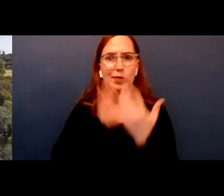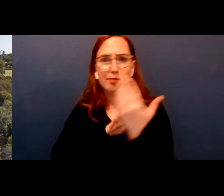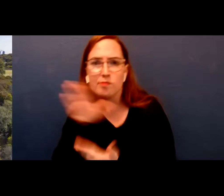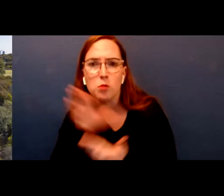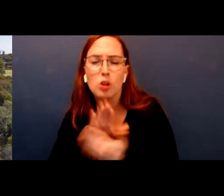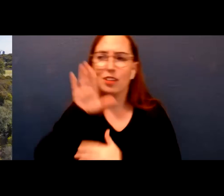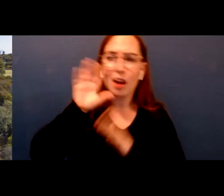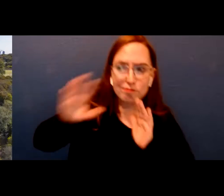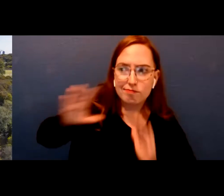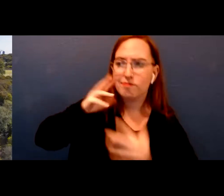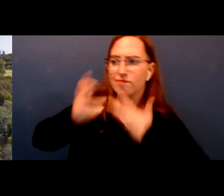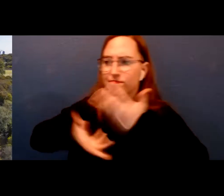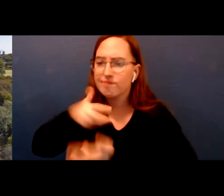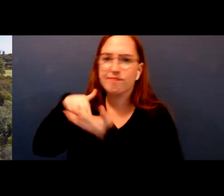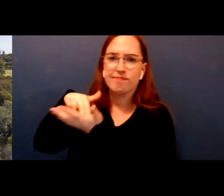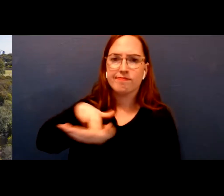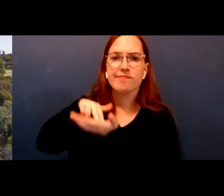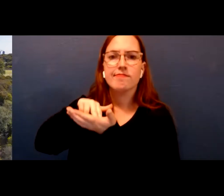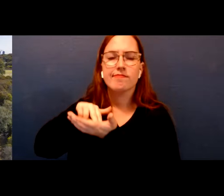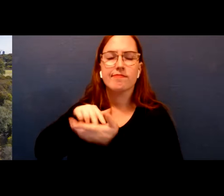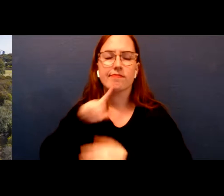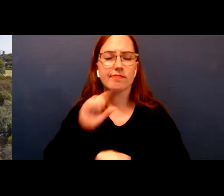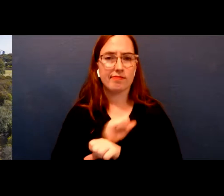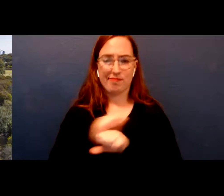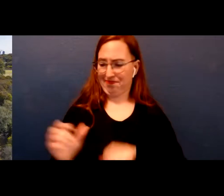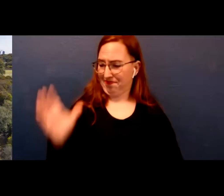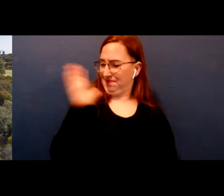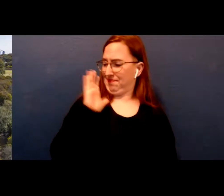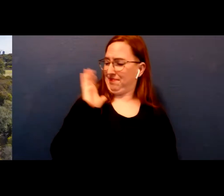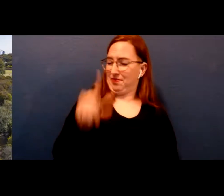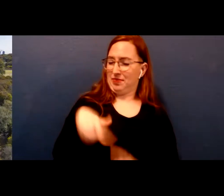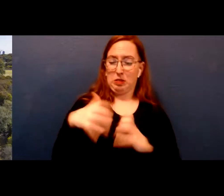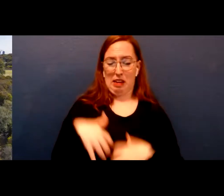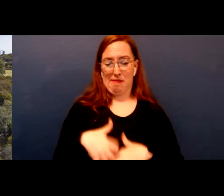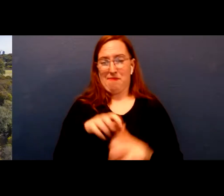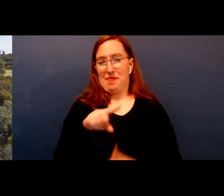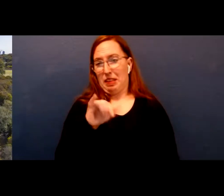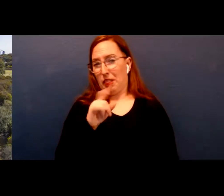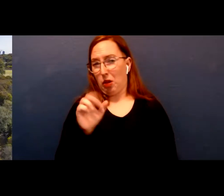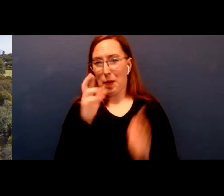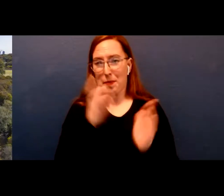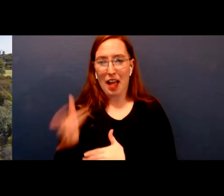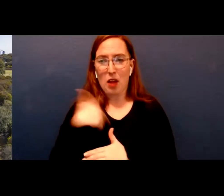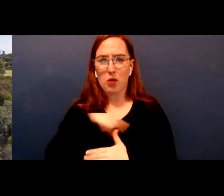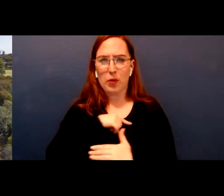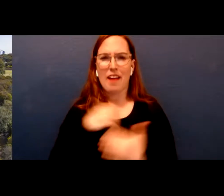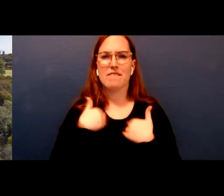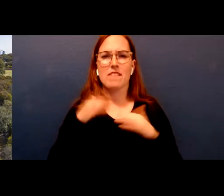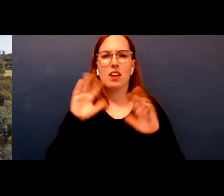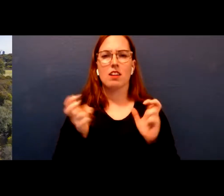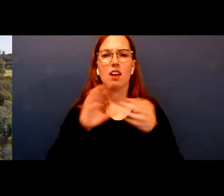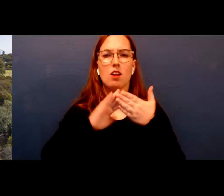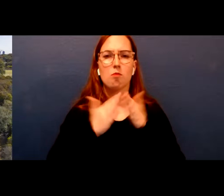We also, at the start of the Zilker Vision Plan, had some community ambassadors